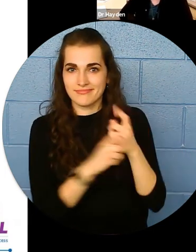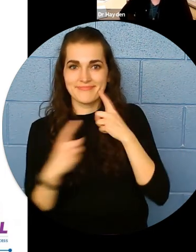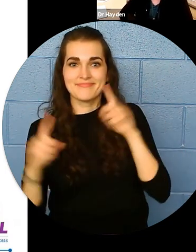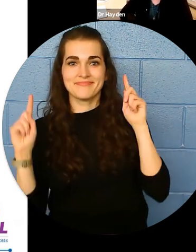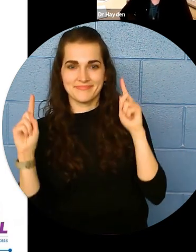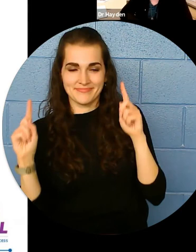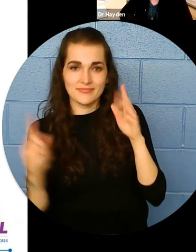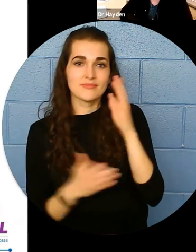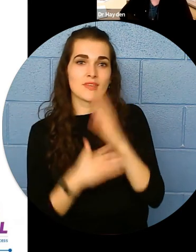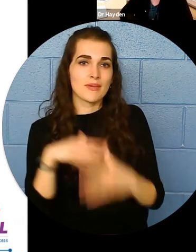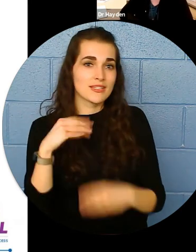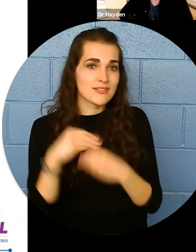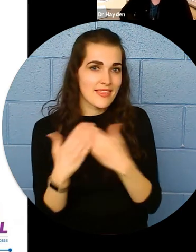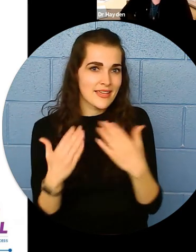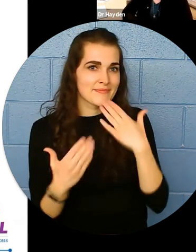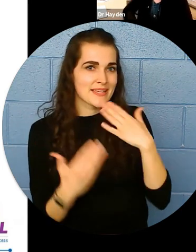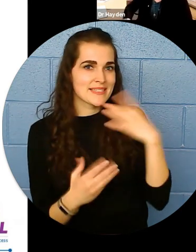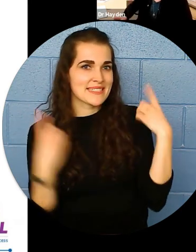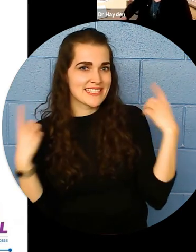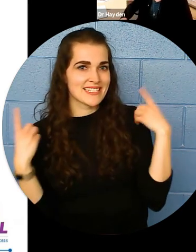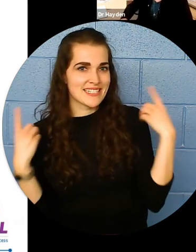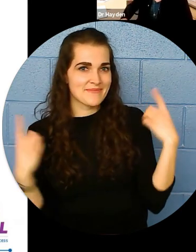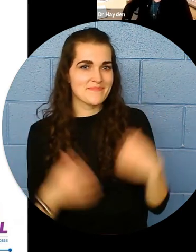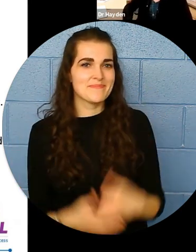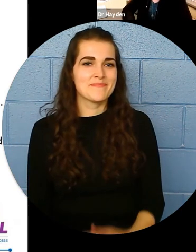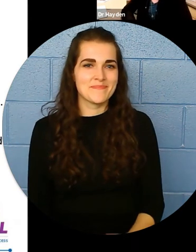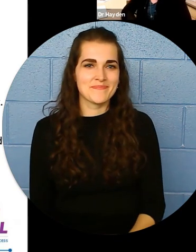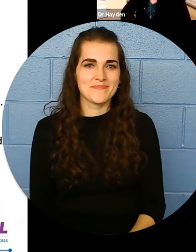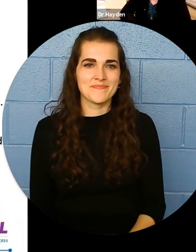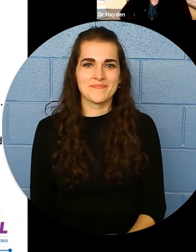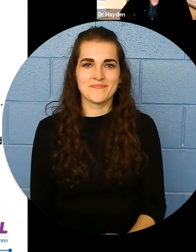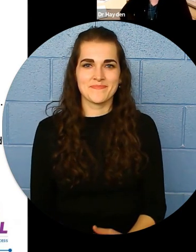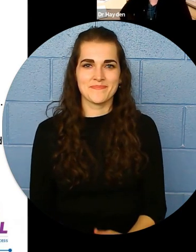that your children will get thanks to Mr. D.